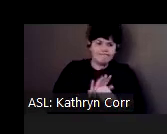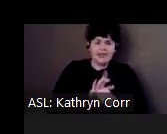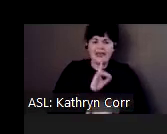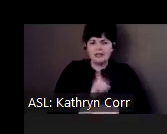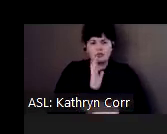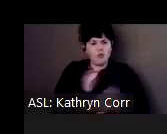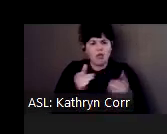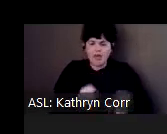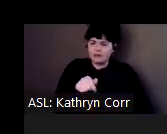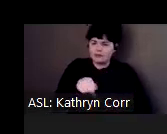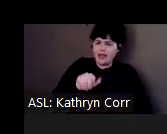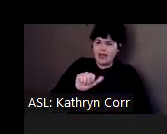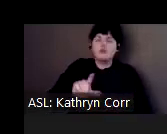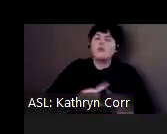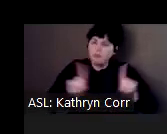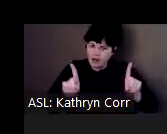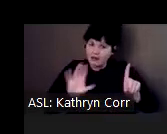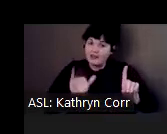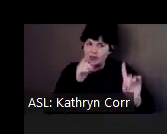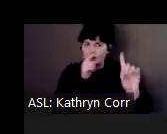happen, but that is the goal.